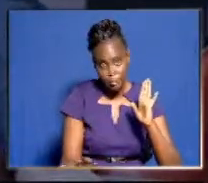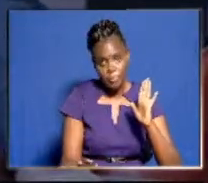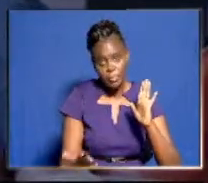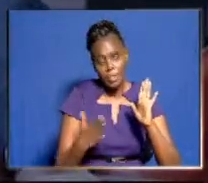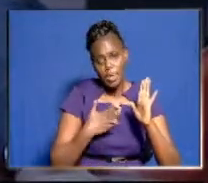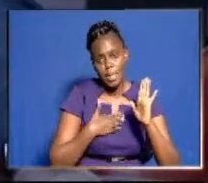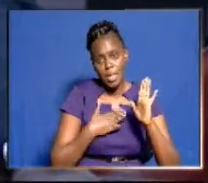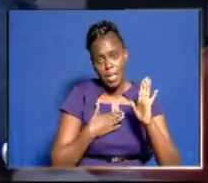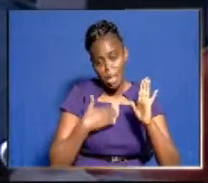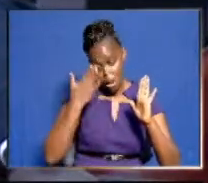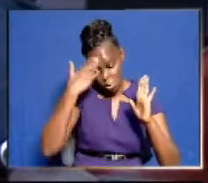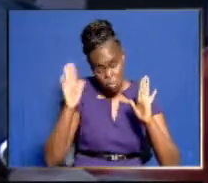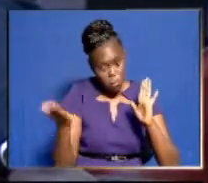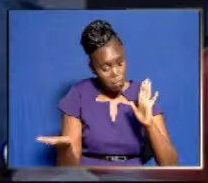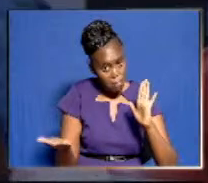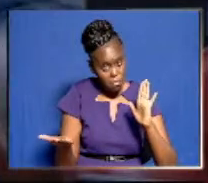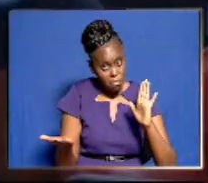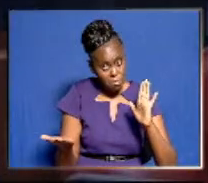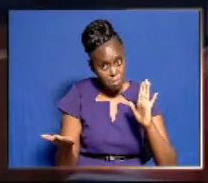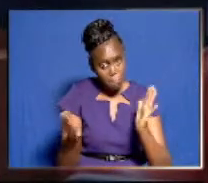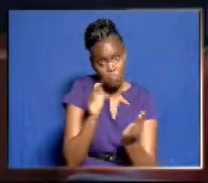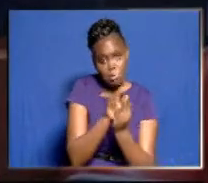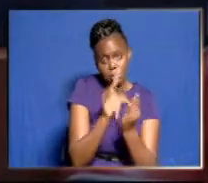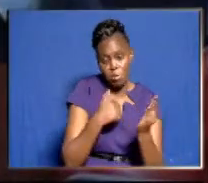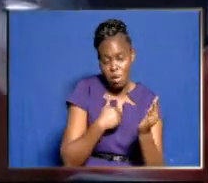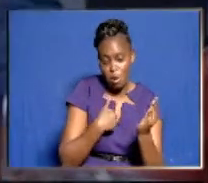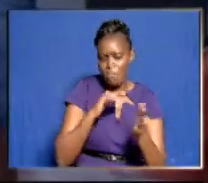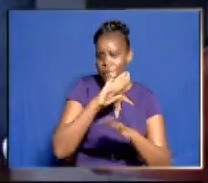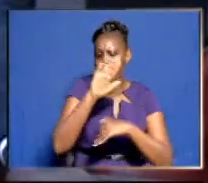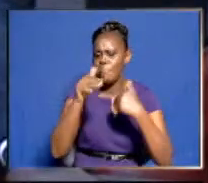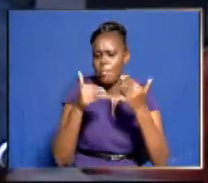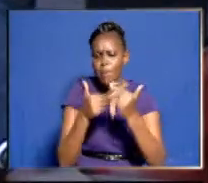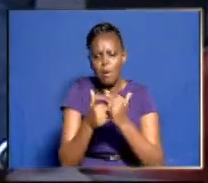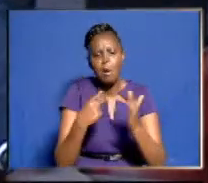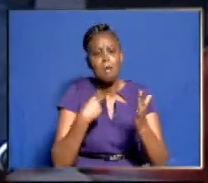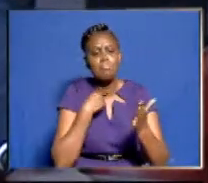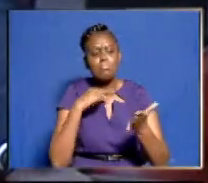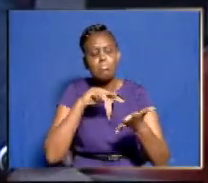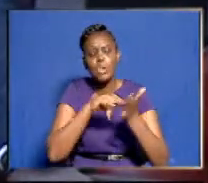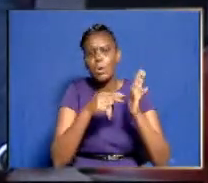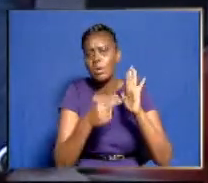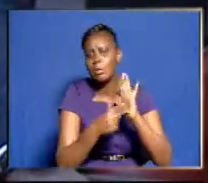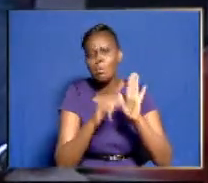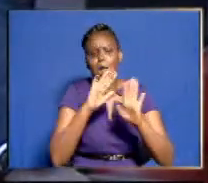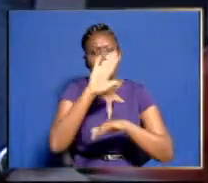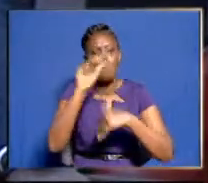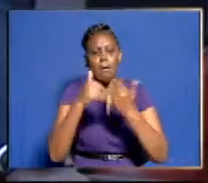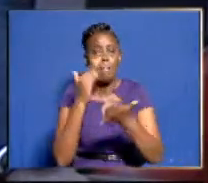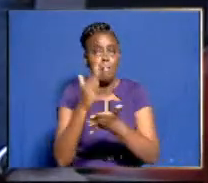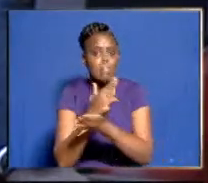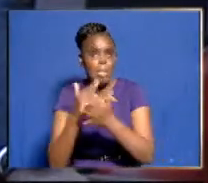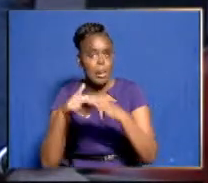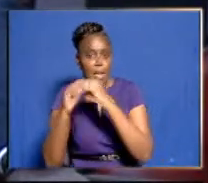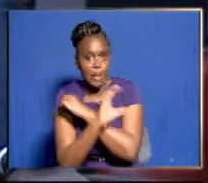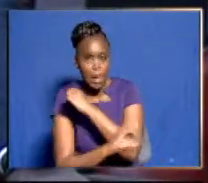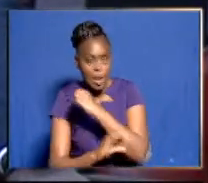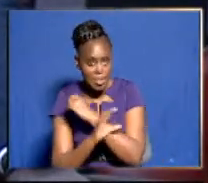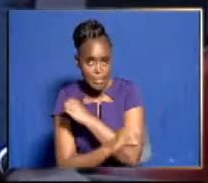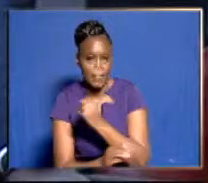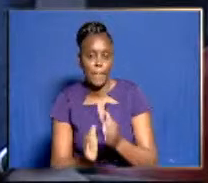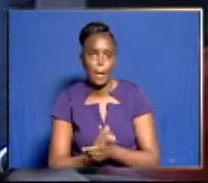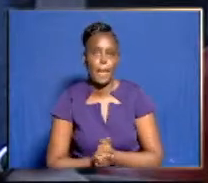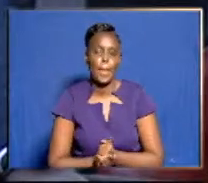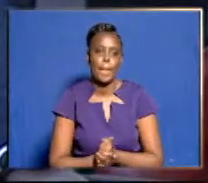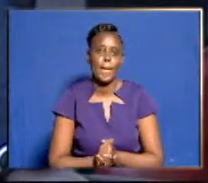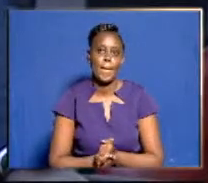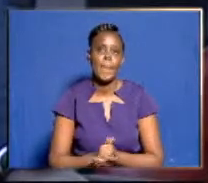I do not know whether we have a stock of all the stored projects in all sectors in this country.